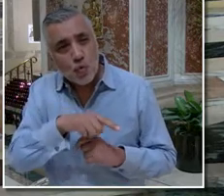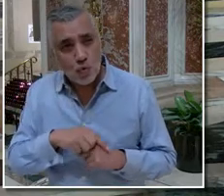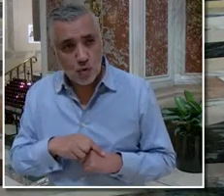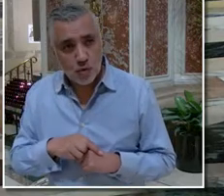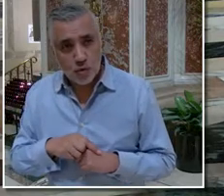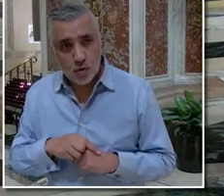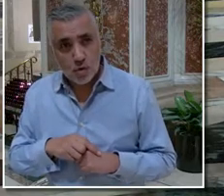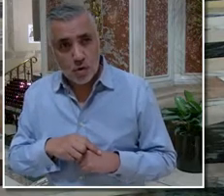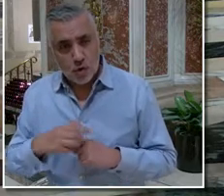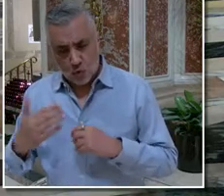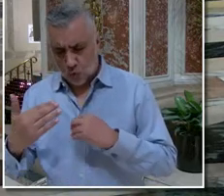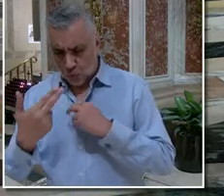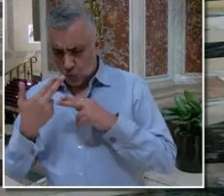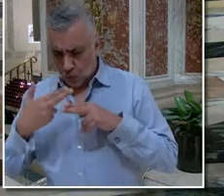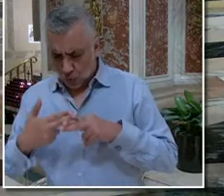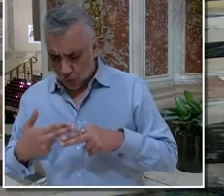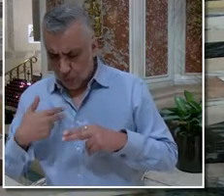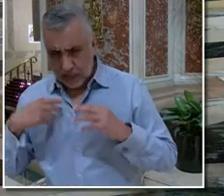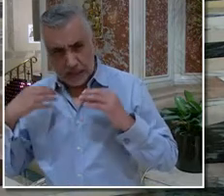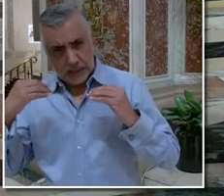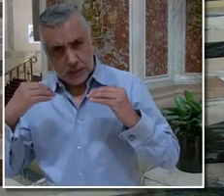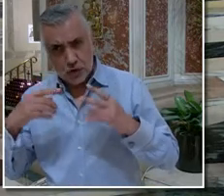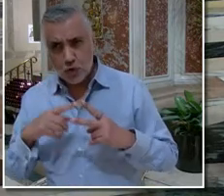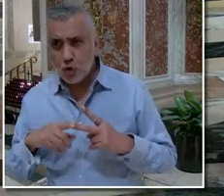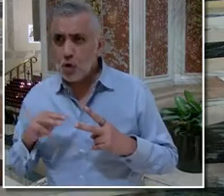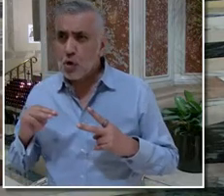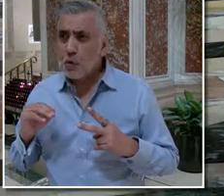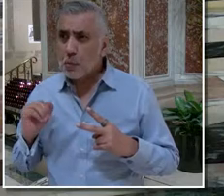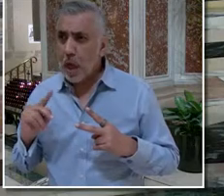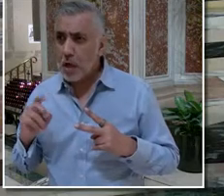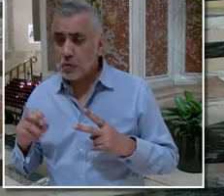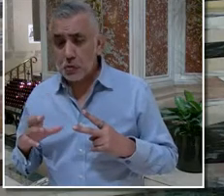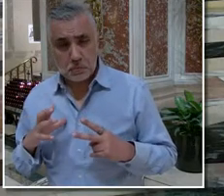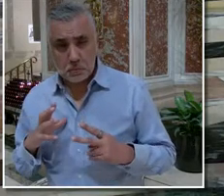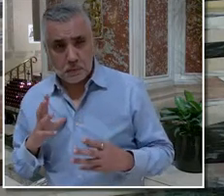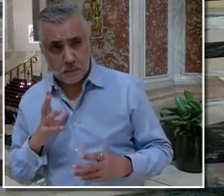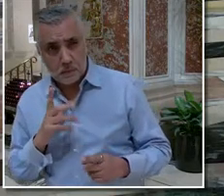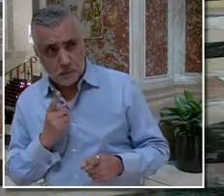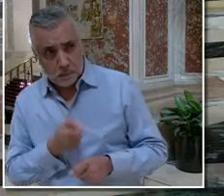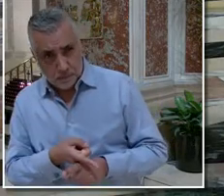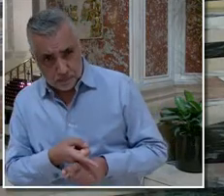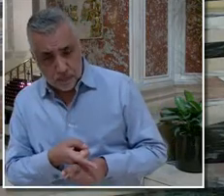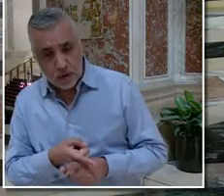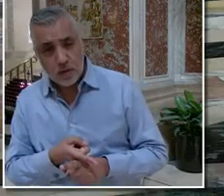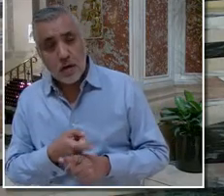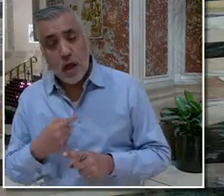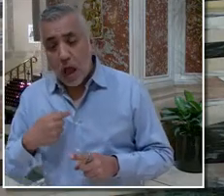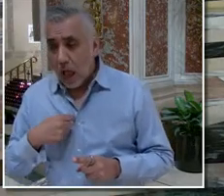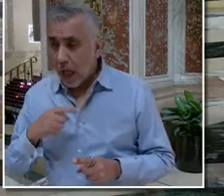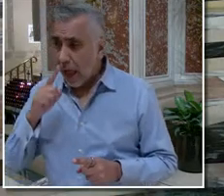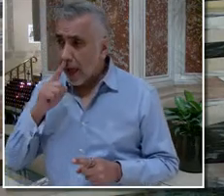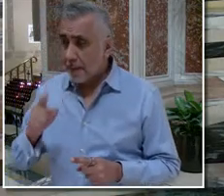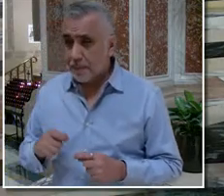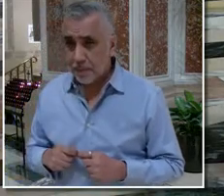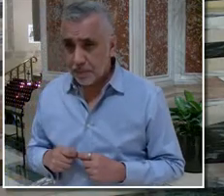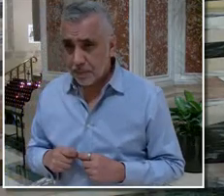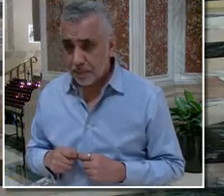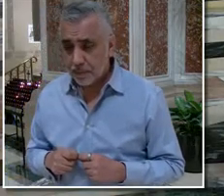You call me teacher and master, and rightly so, for indeed I am.